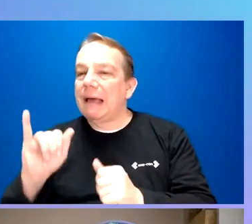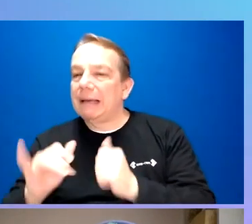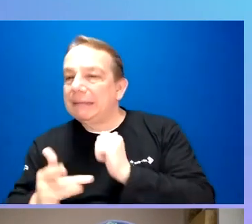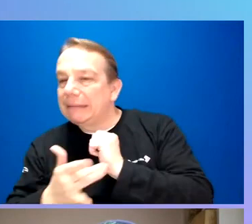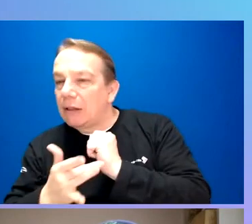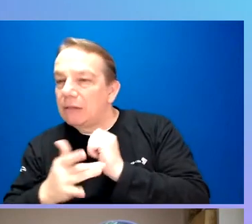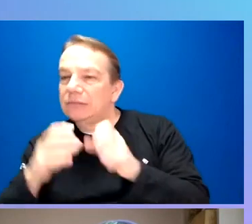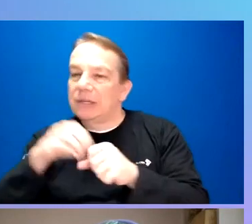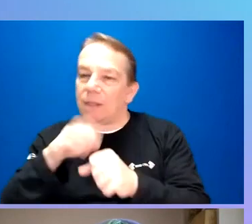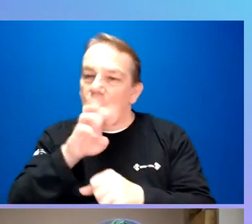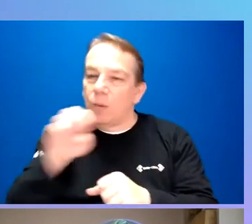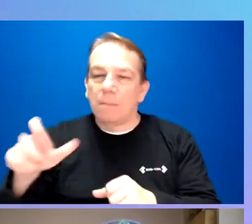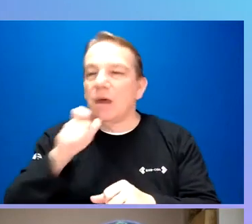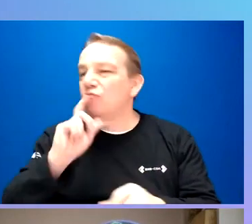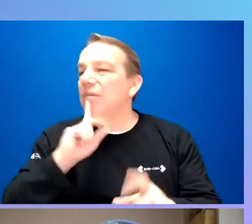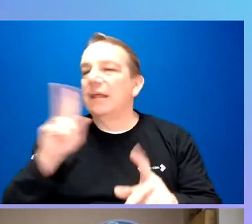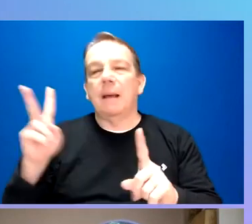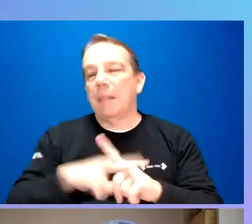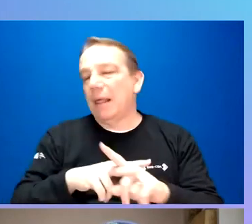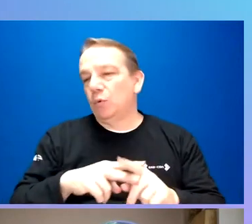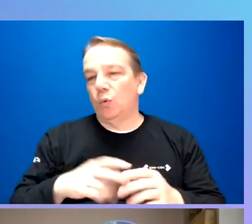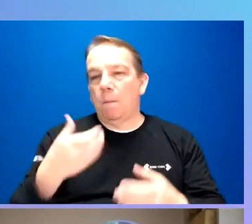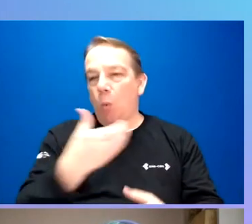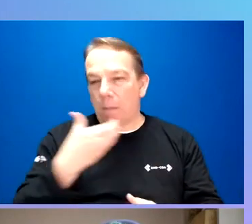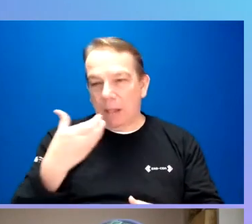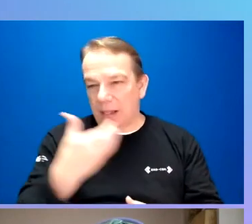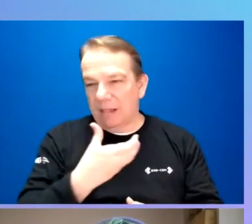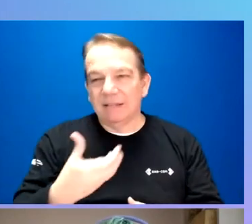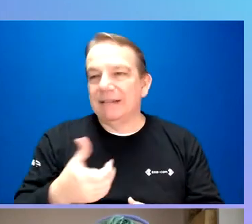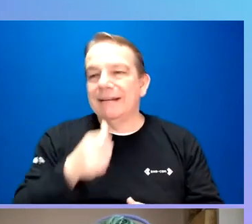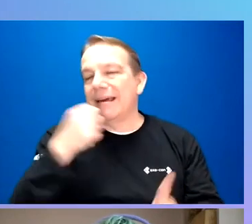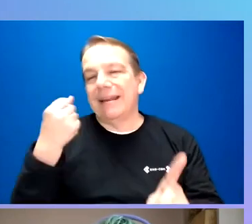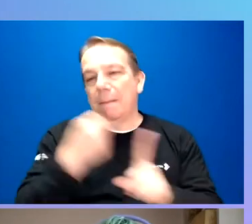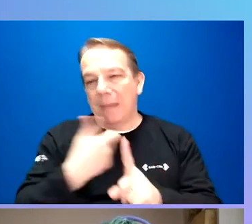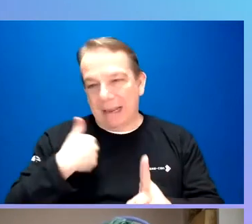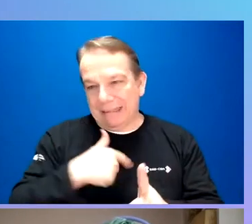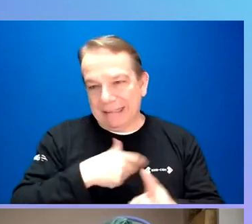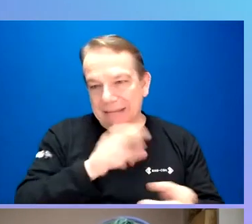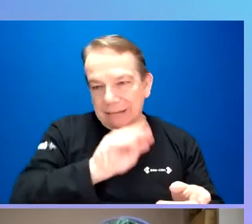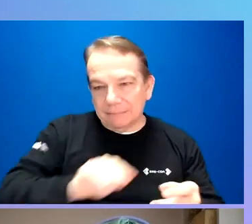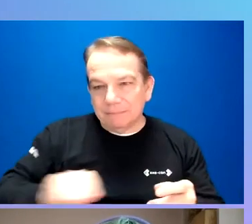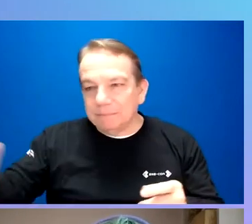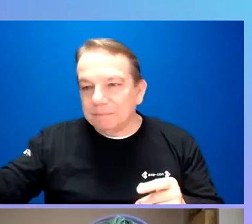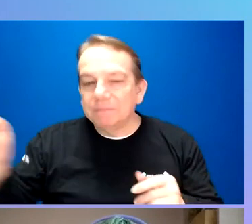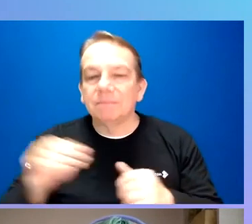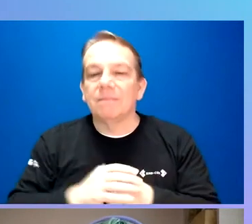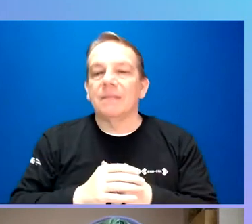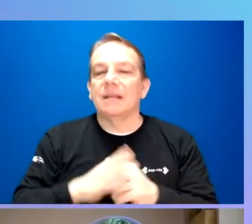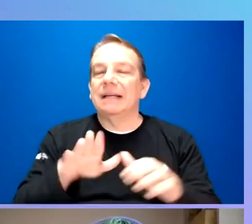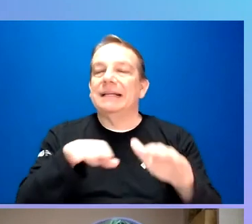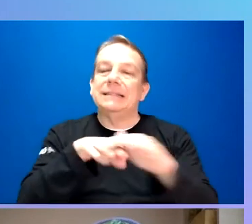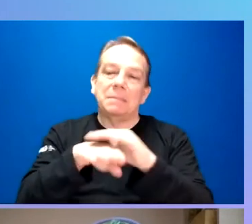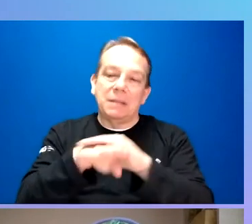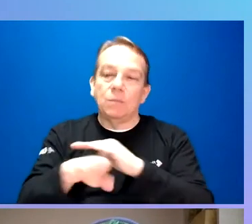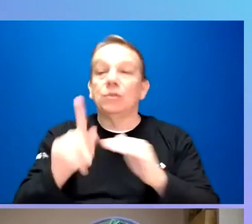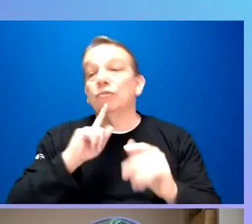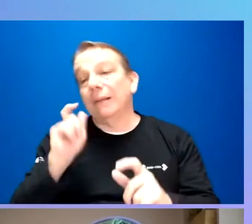it didn't really apply to native mobile. So removing it doesn't have a whole lot of impact on accessibility testing for mobile, which is